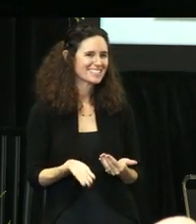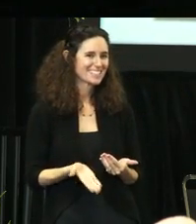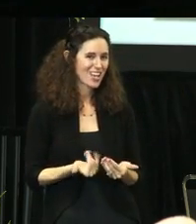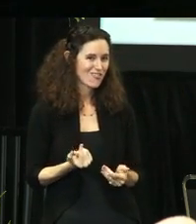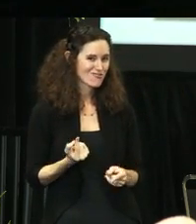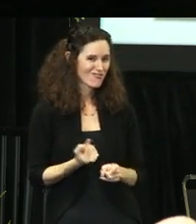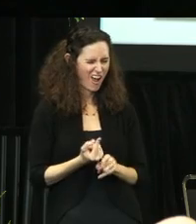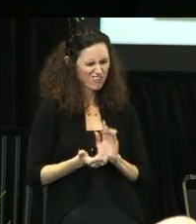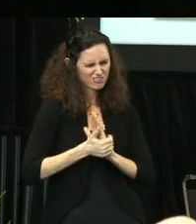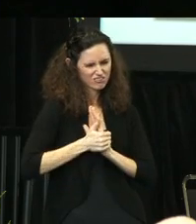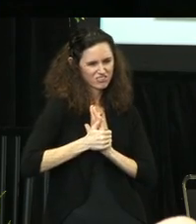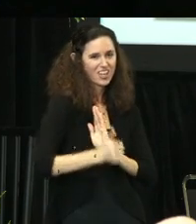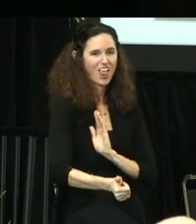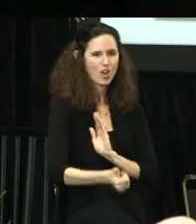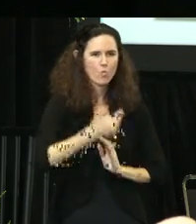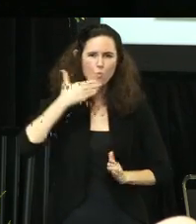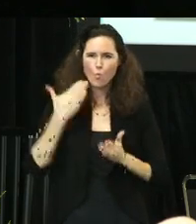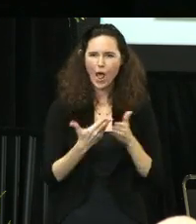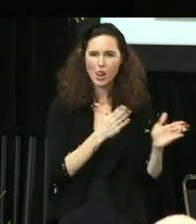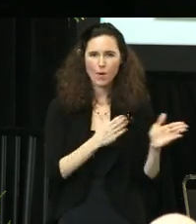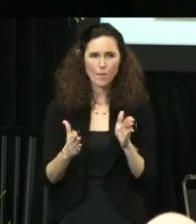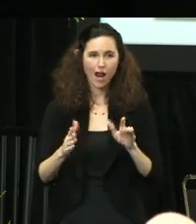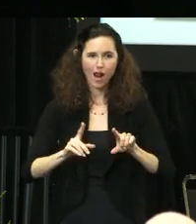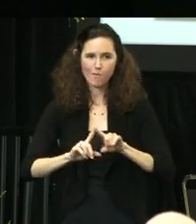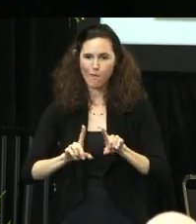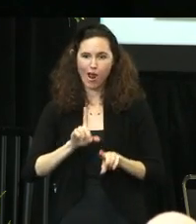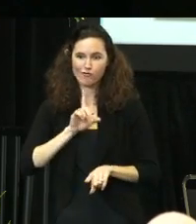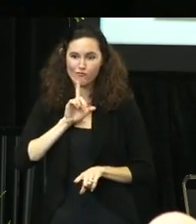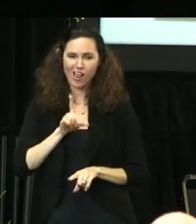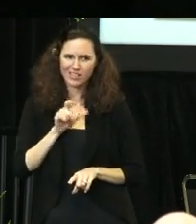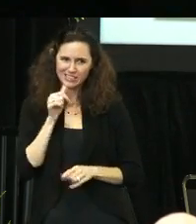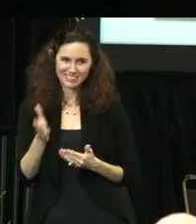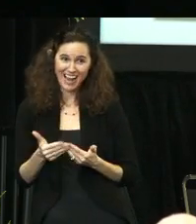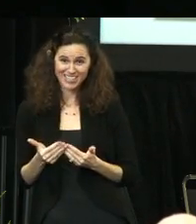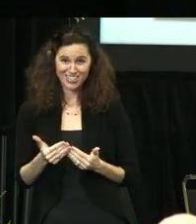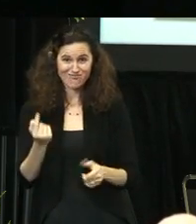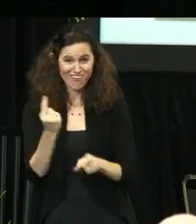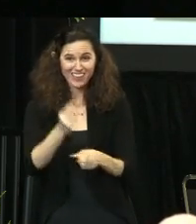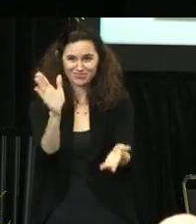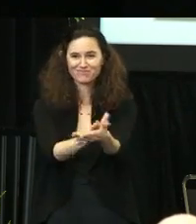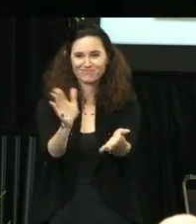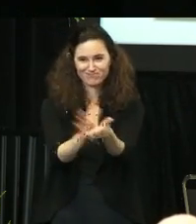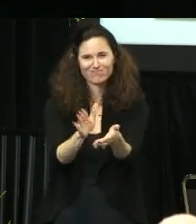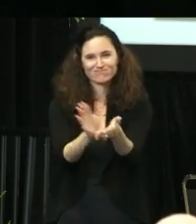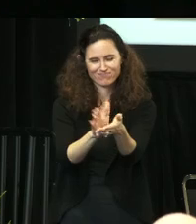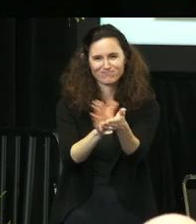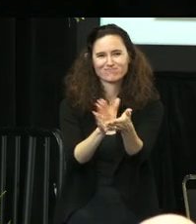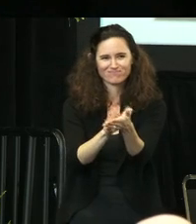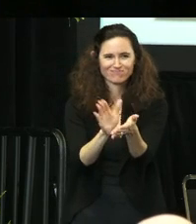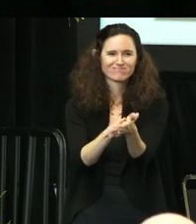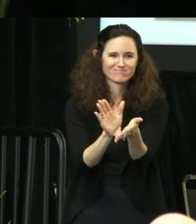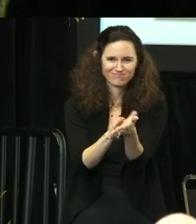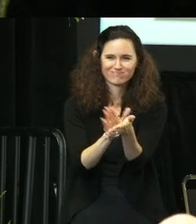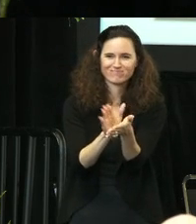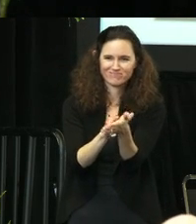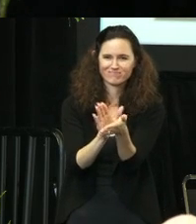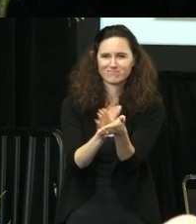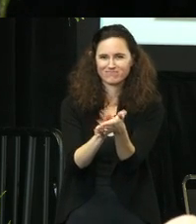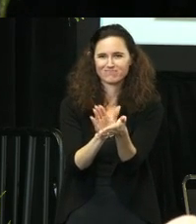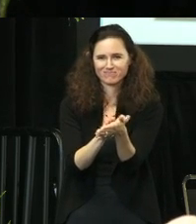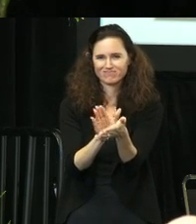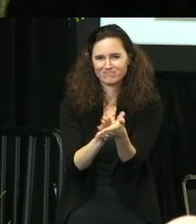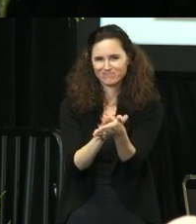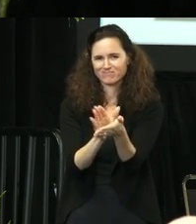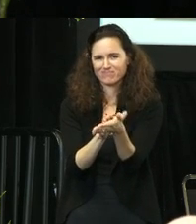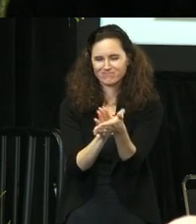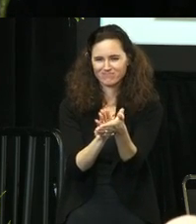executed and well prepared. Can I get an amen? And